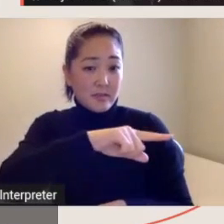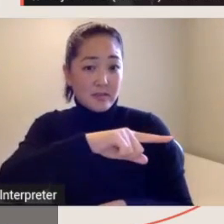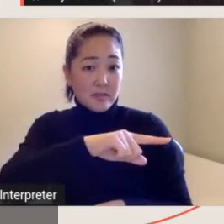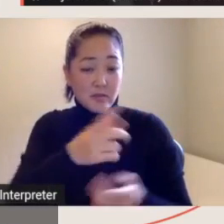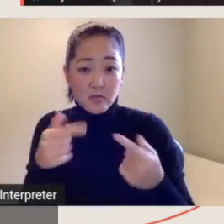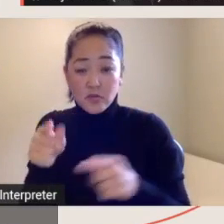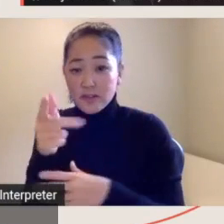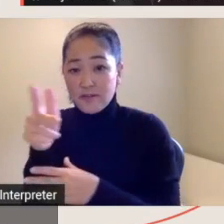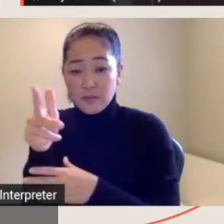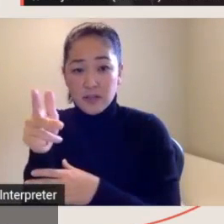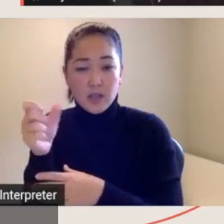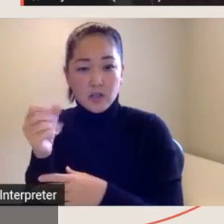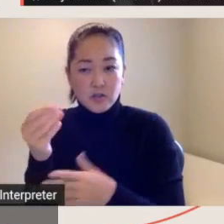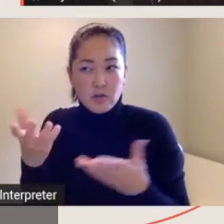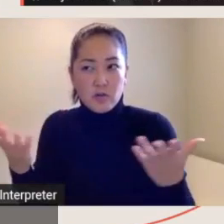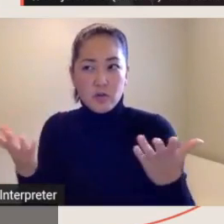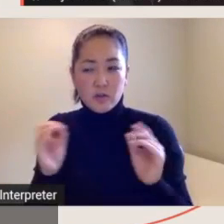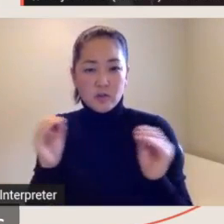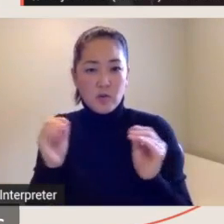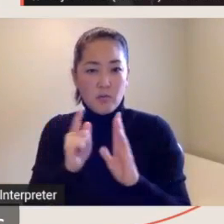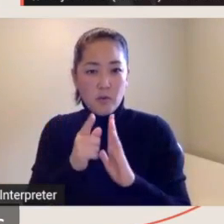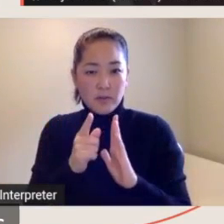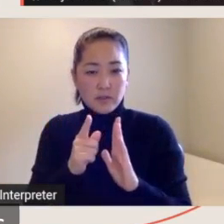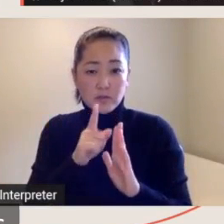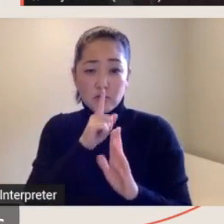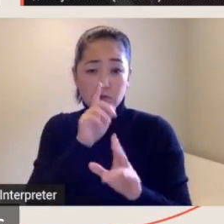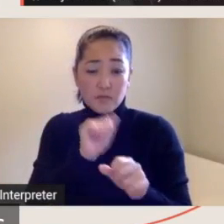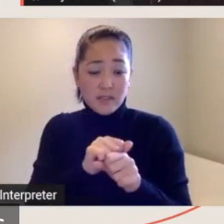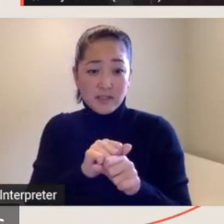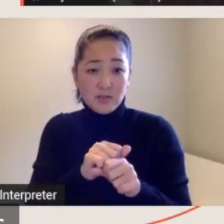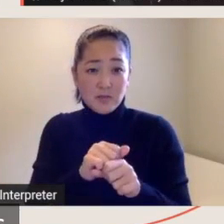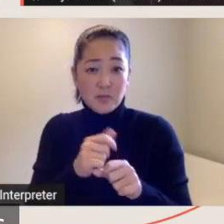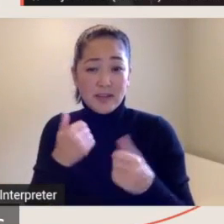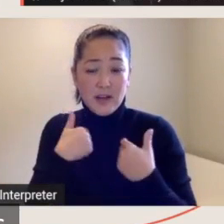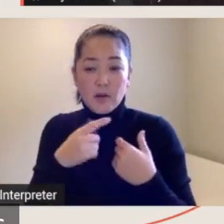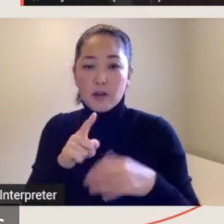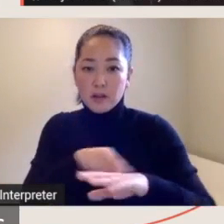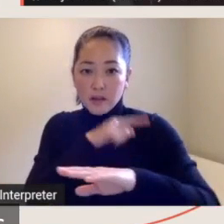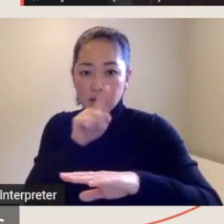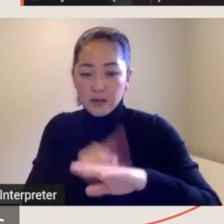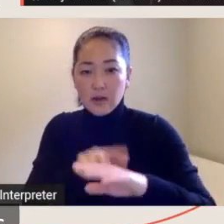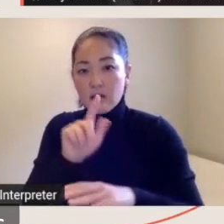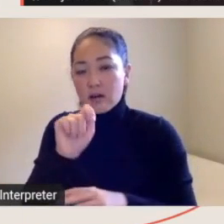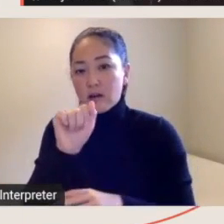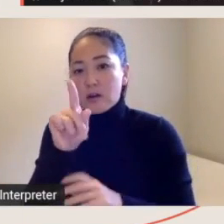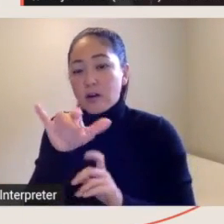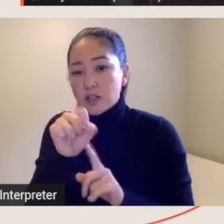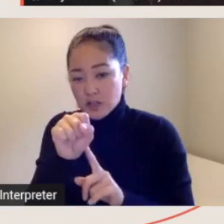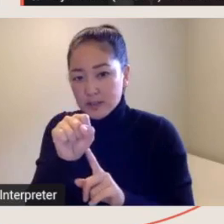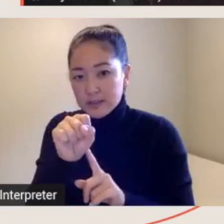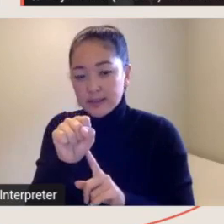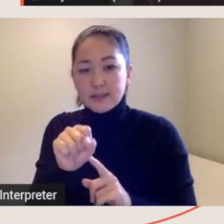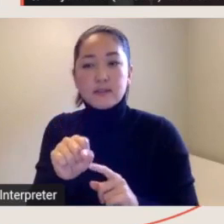So there are no moments, also, as you can see, we have very, very long takes, which is the other tool that we use